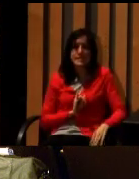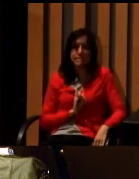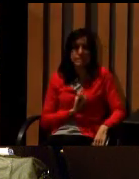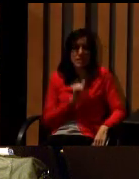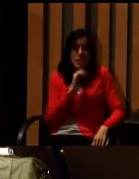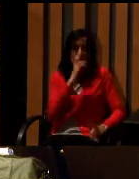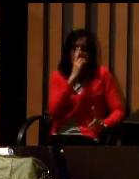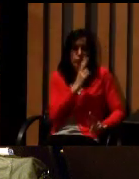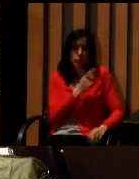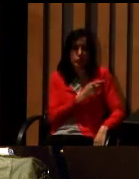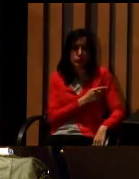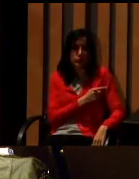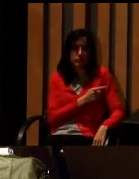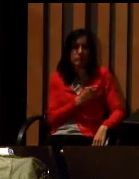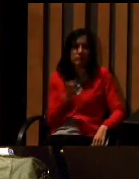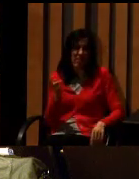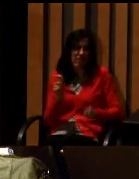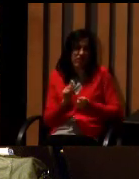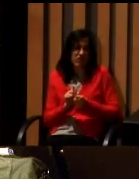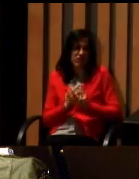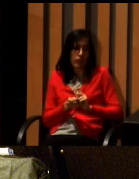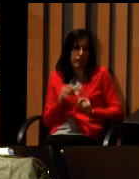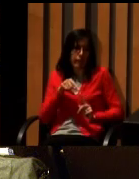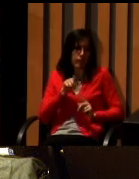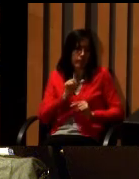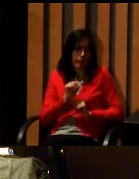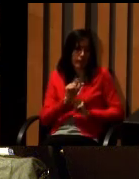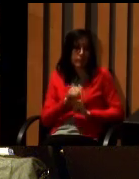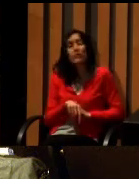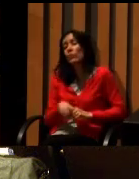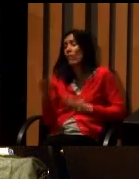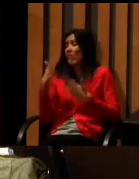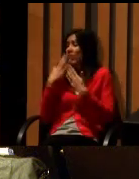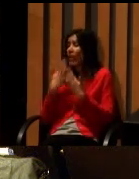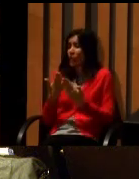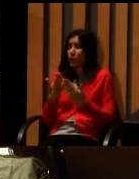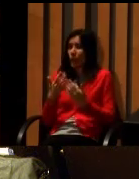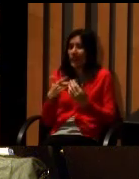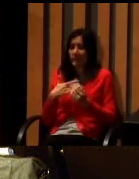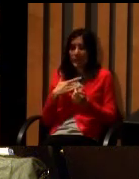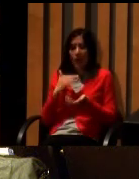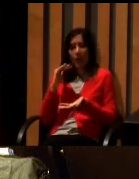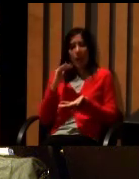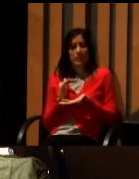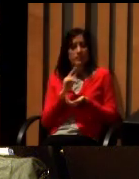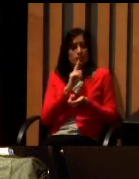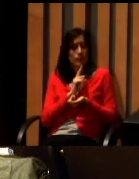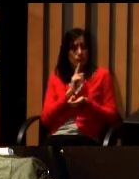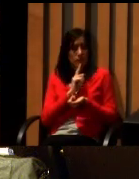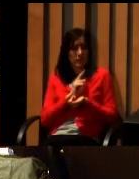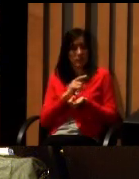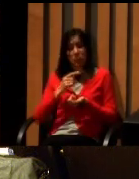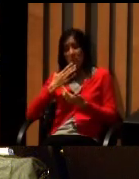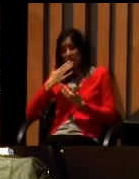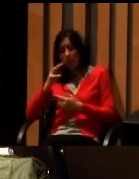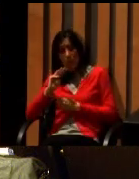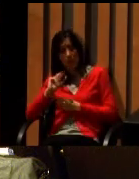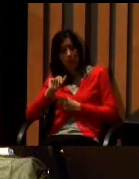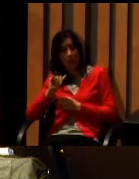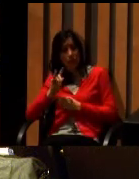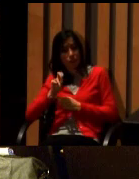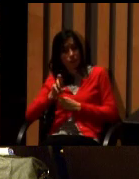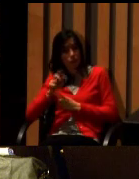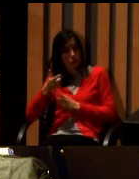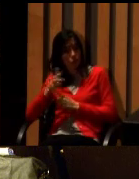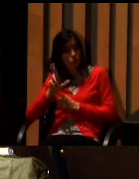Thank everyone for being here. I appreciate being less lonely today. Thank Mayor Vincent Gray for